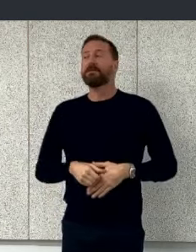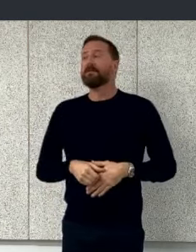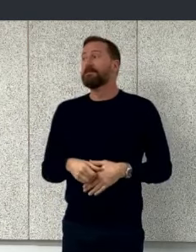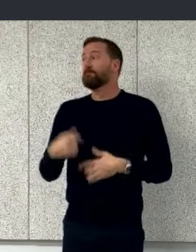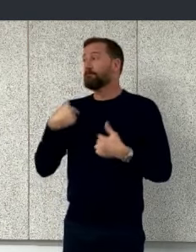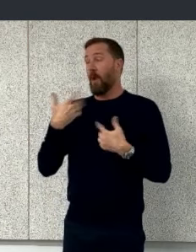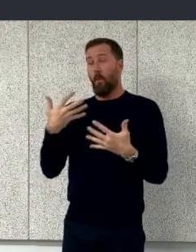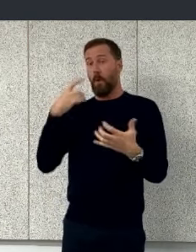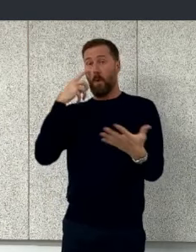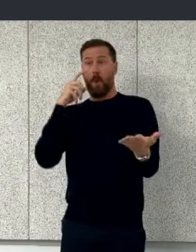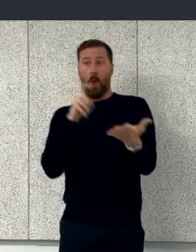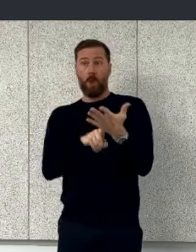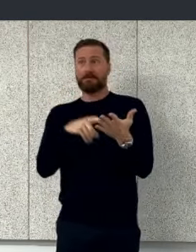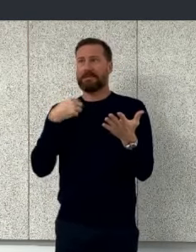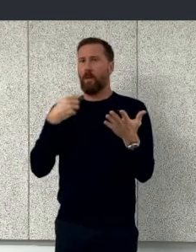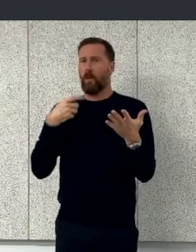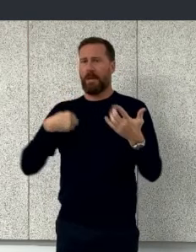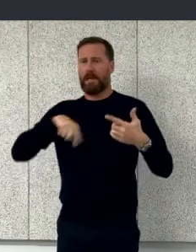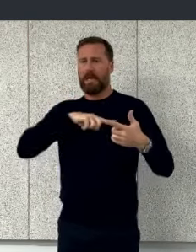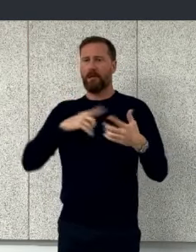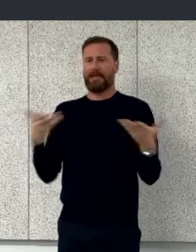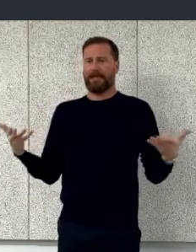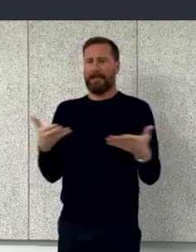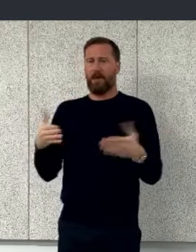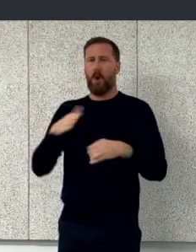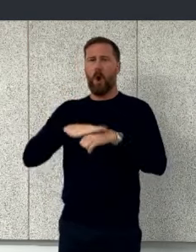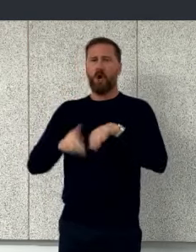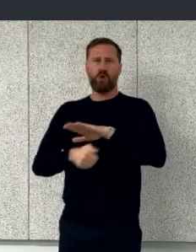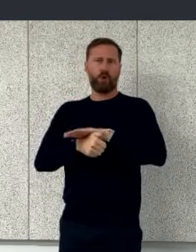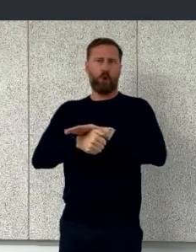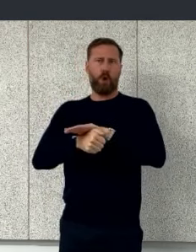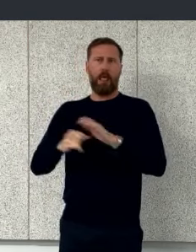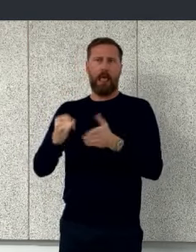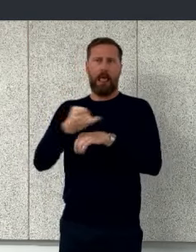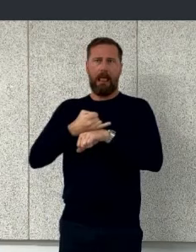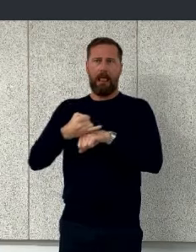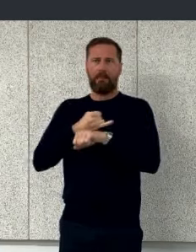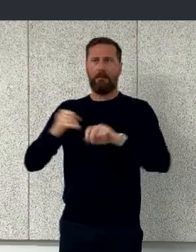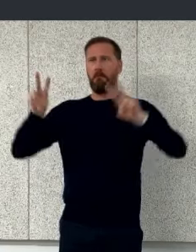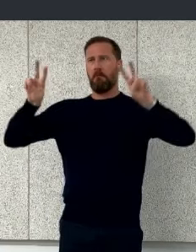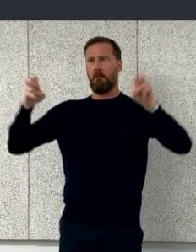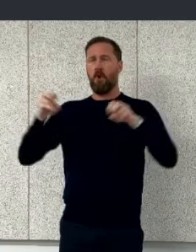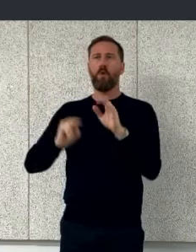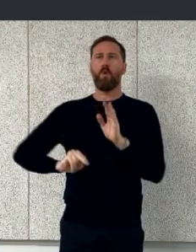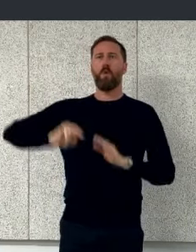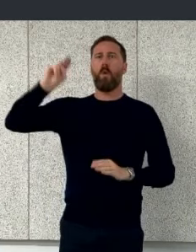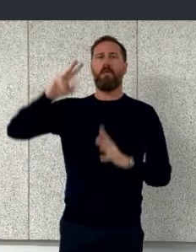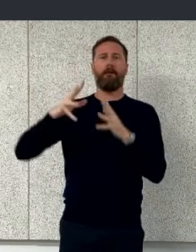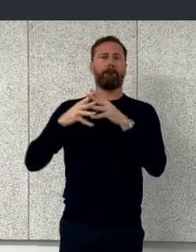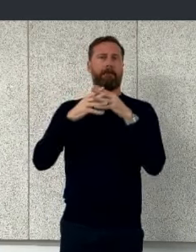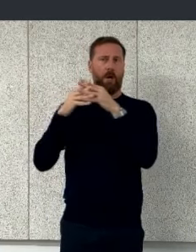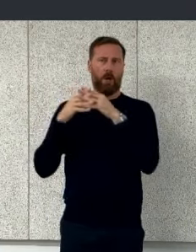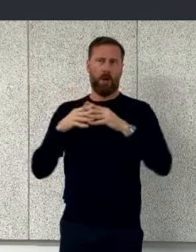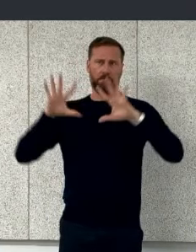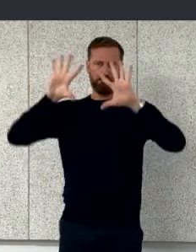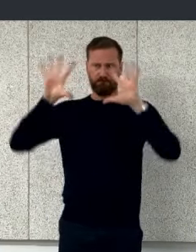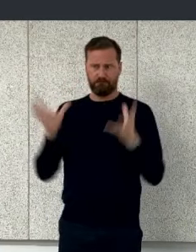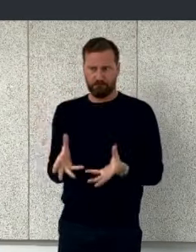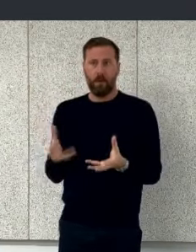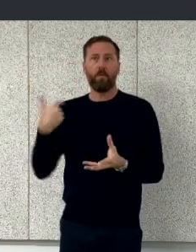that wherever we are located on Turtle Island, otherwise known as North America, we are on occupied